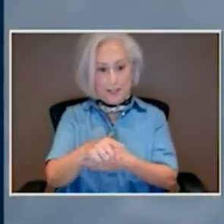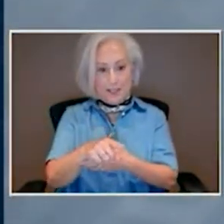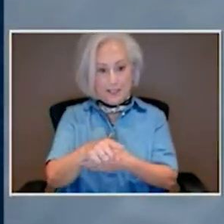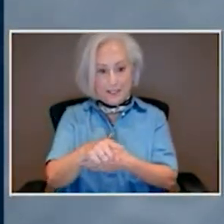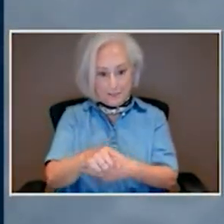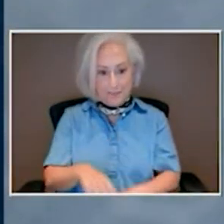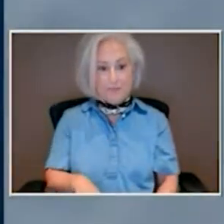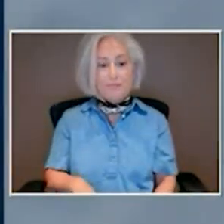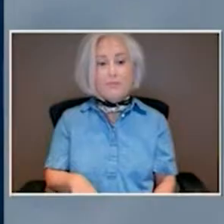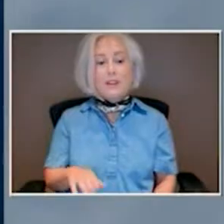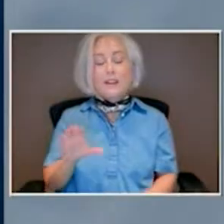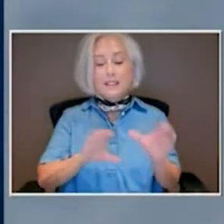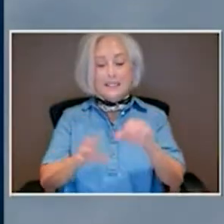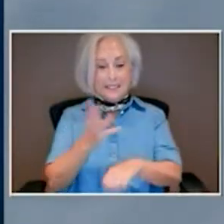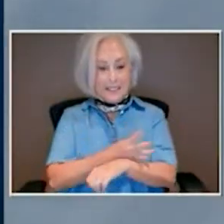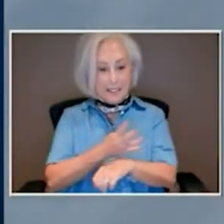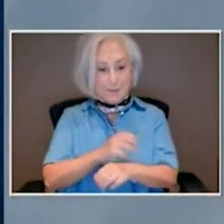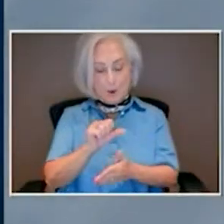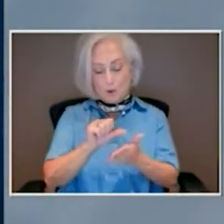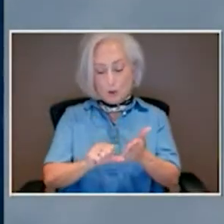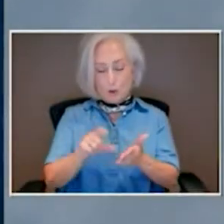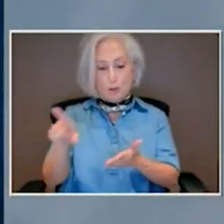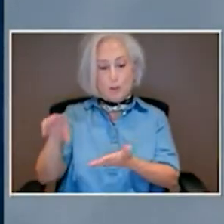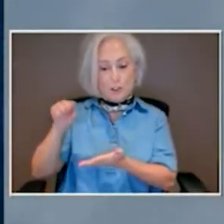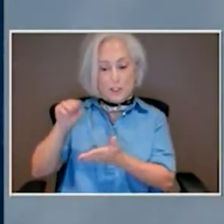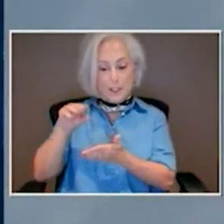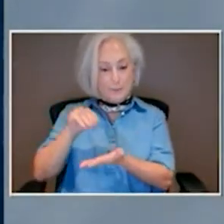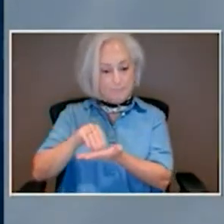She documents the tough moments.